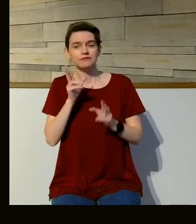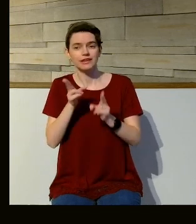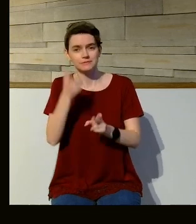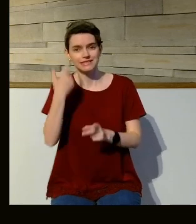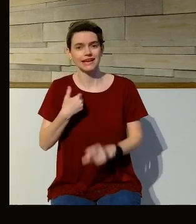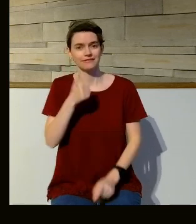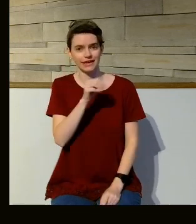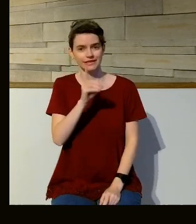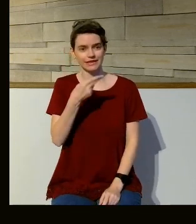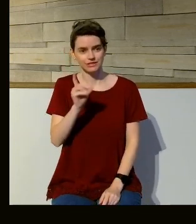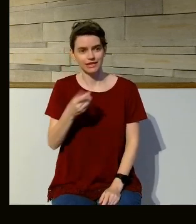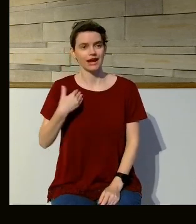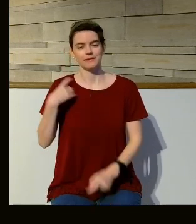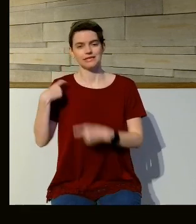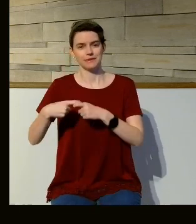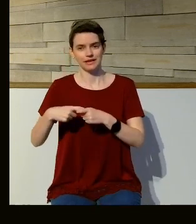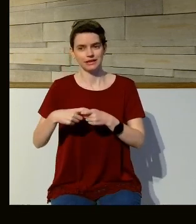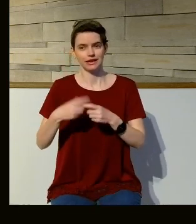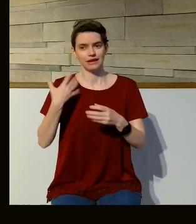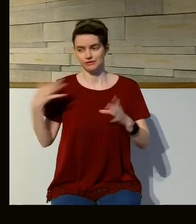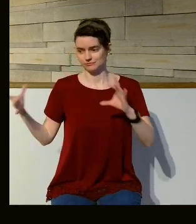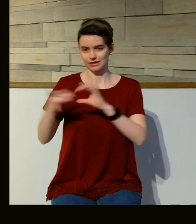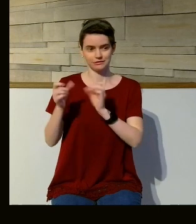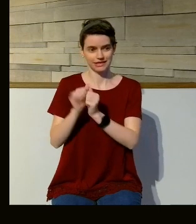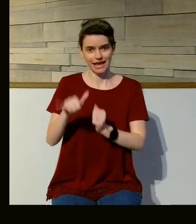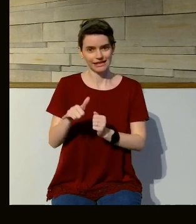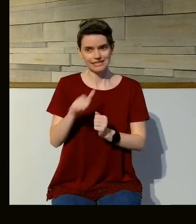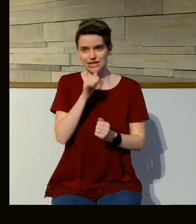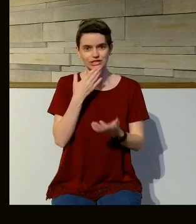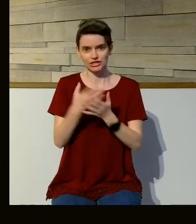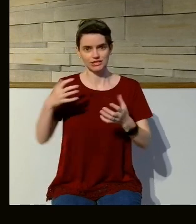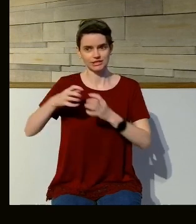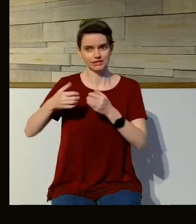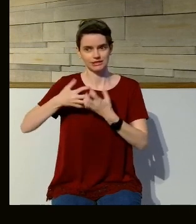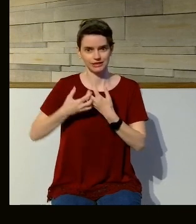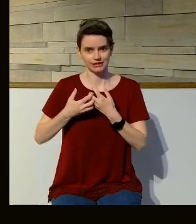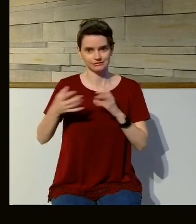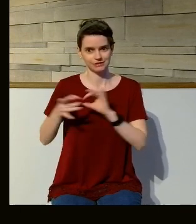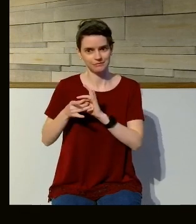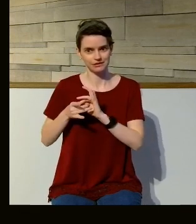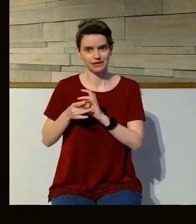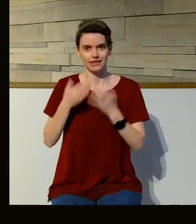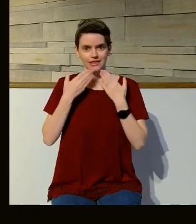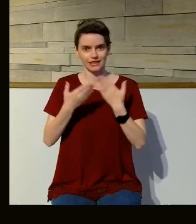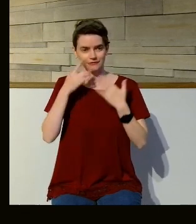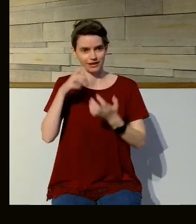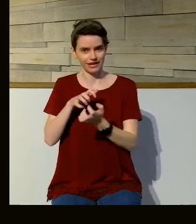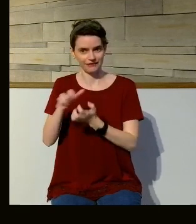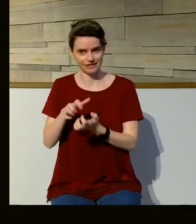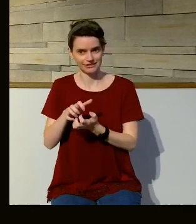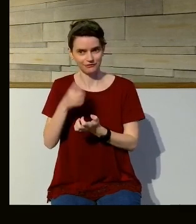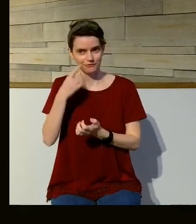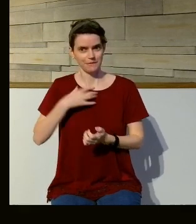have ADHD and I'm Hispanic, and when you put those together, it's not a good combination. Thank you for laughing at my mental